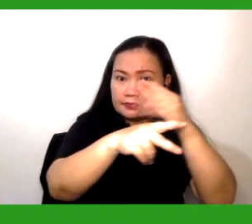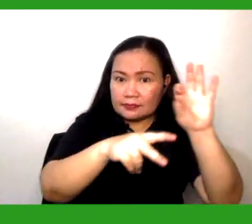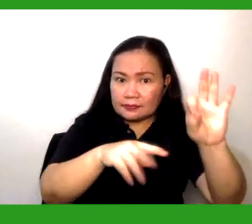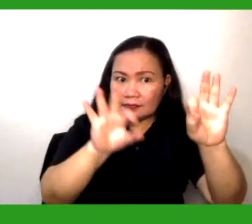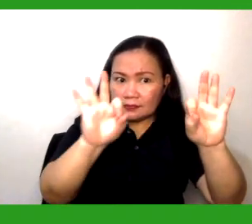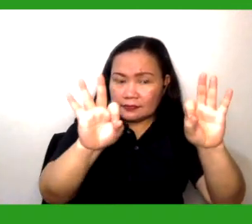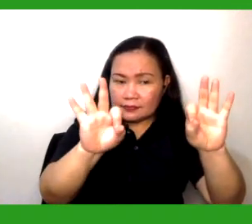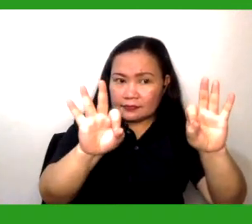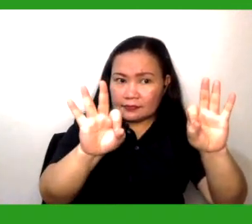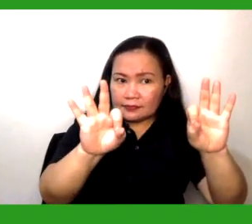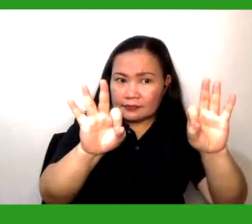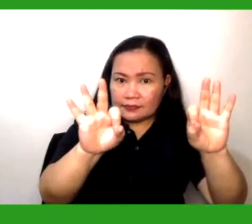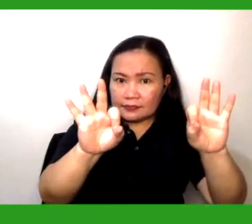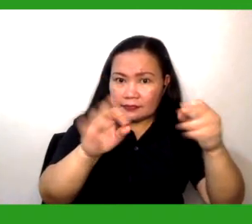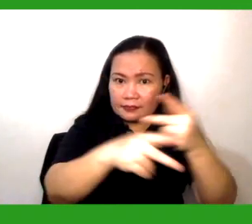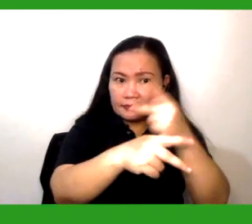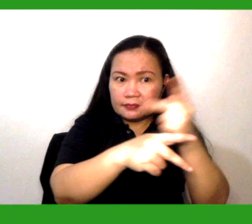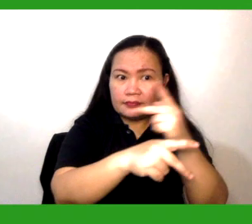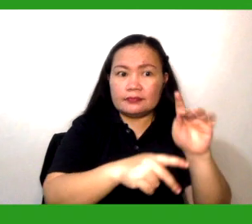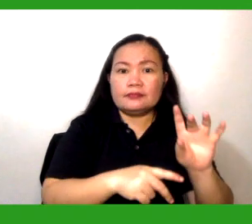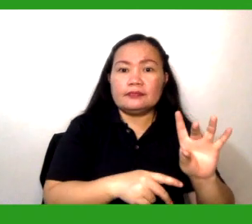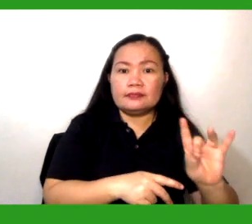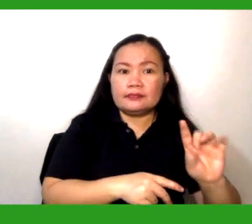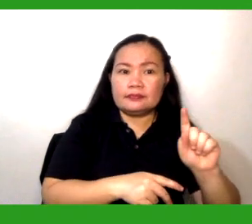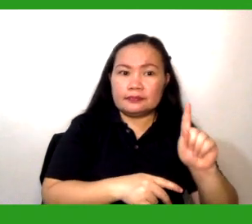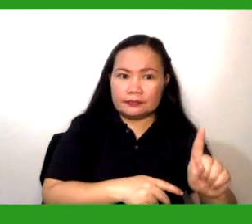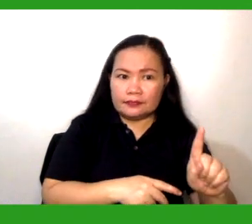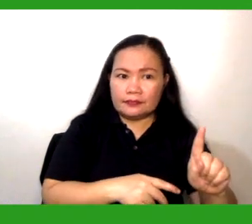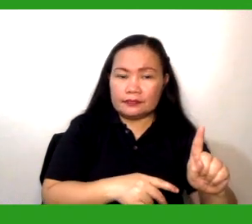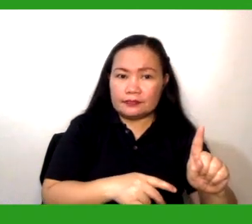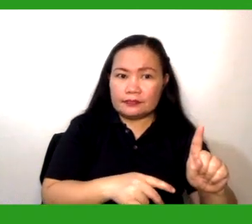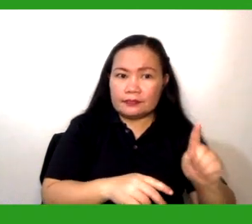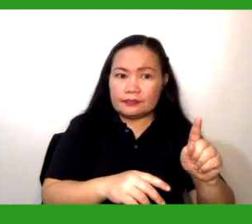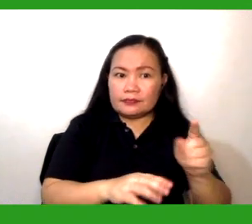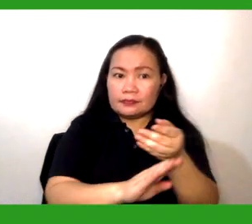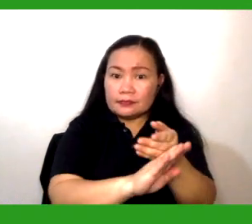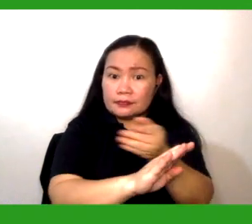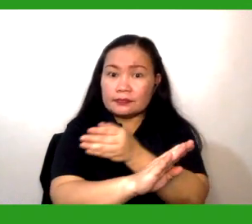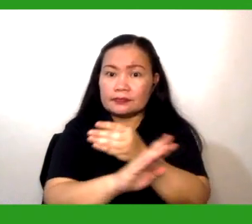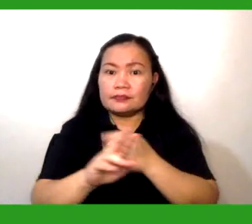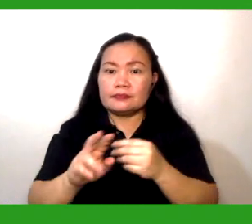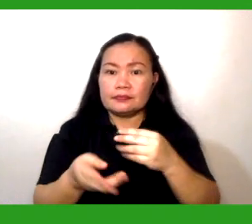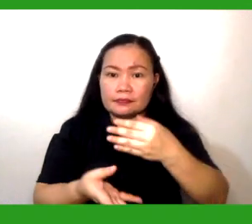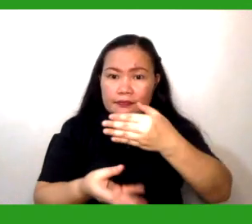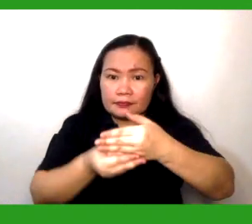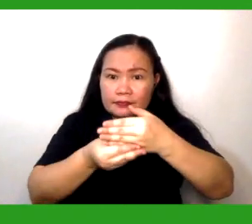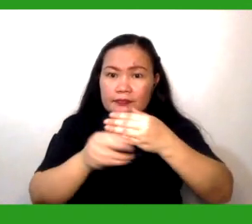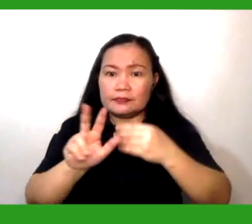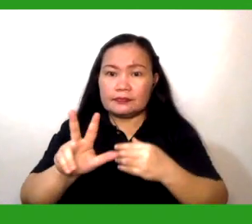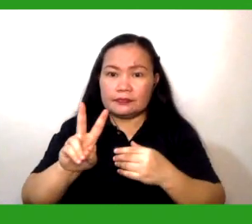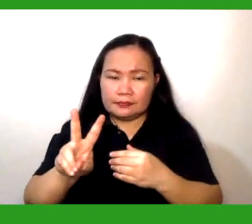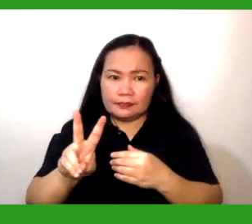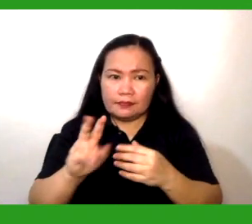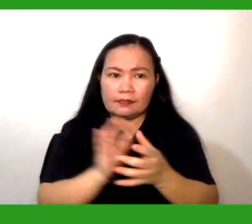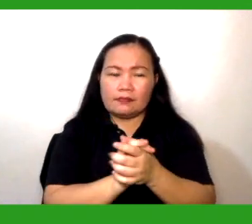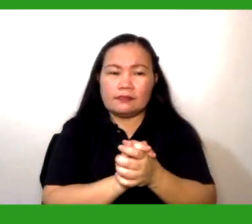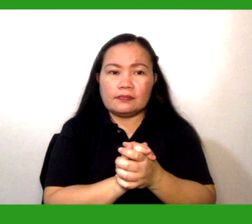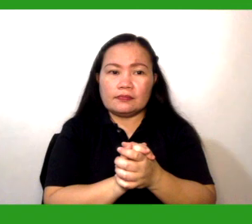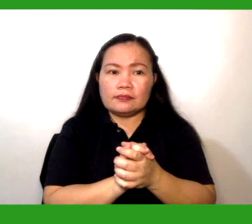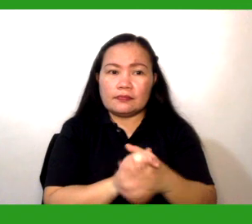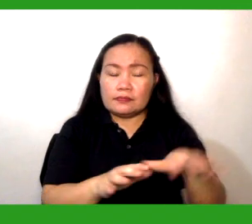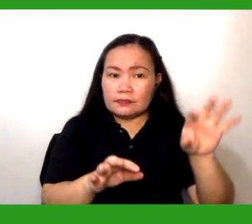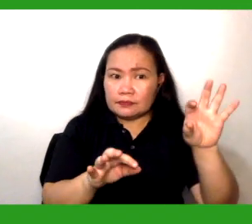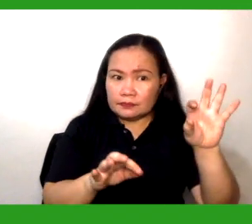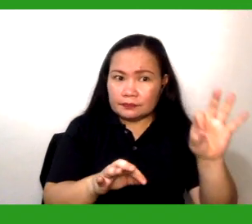ita-times natin ito. 9 times 9, that is 81. Bago tayo mag-plus ng 32. Okay?